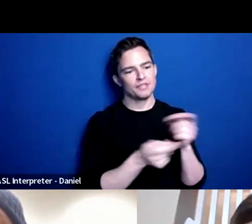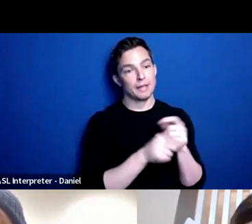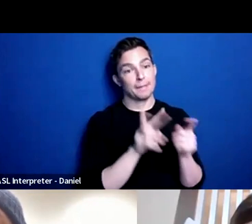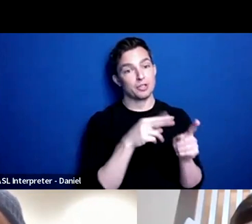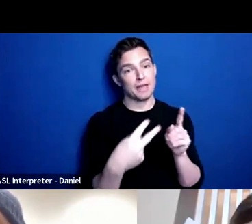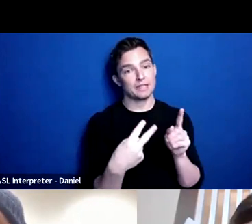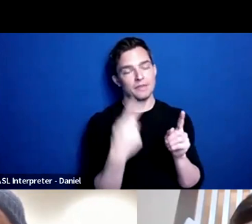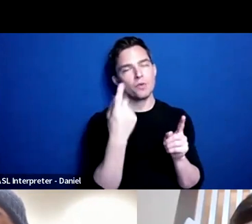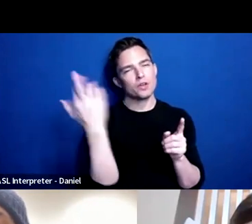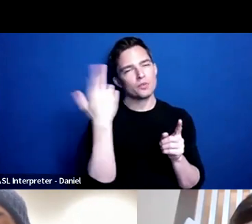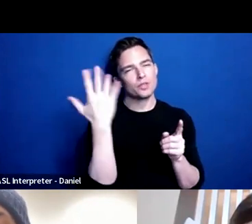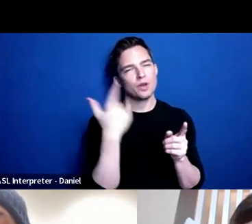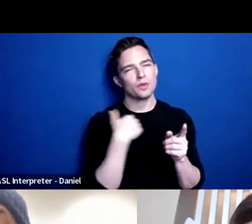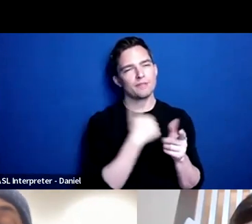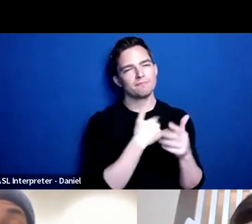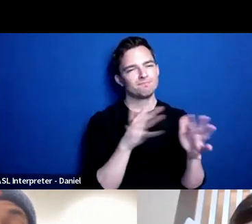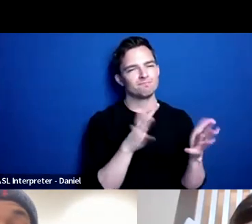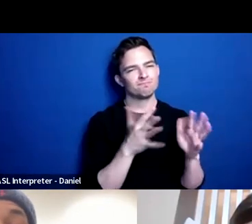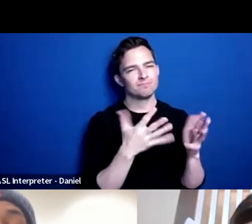of the reasons why we kind of had to